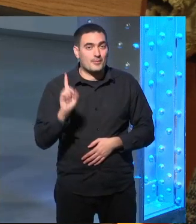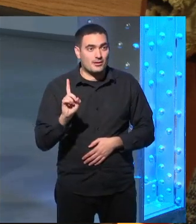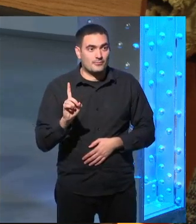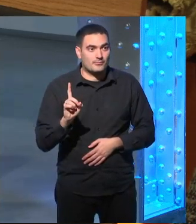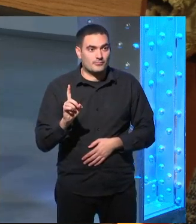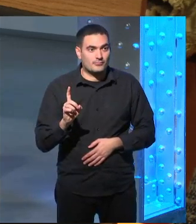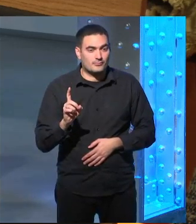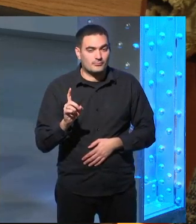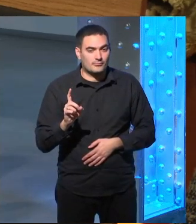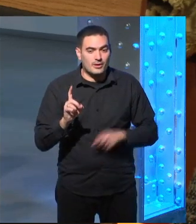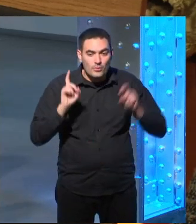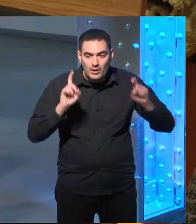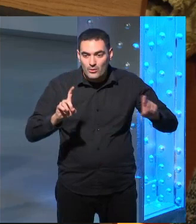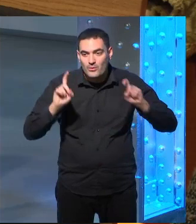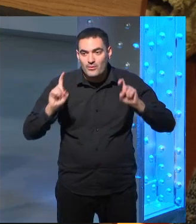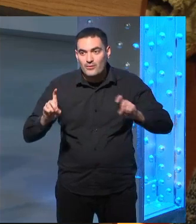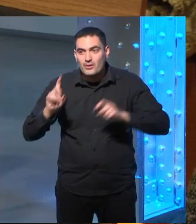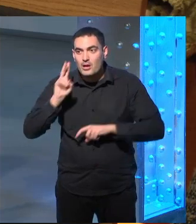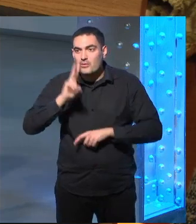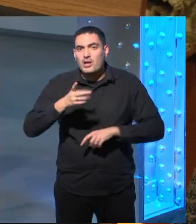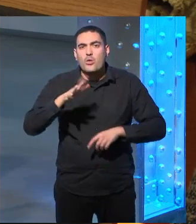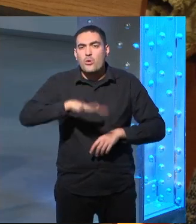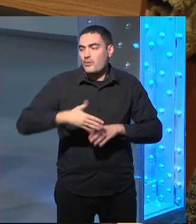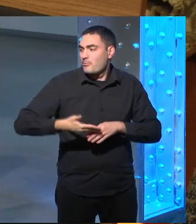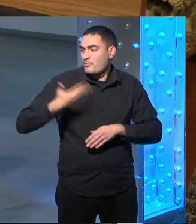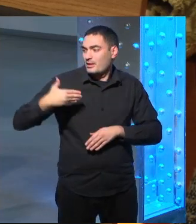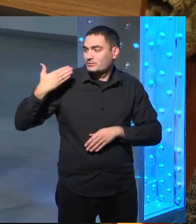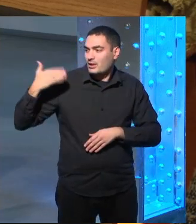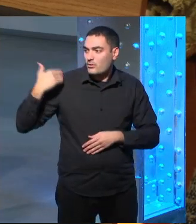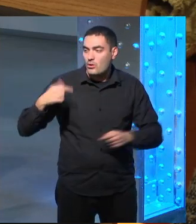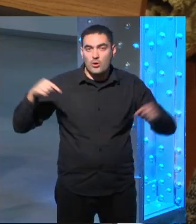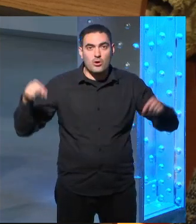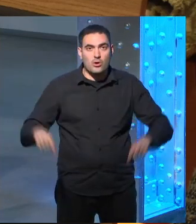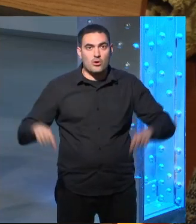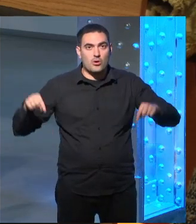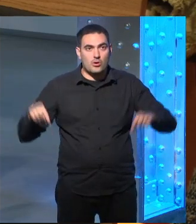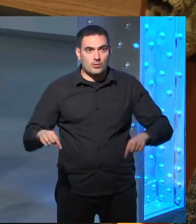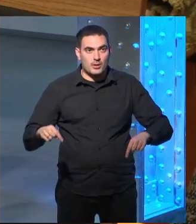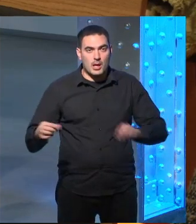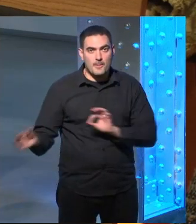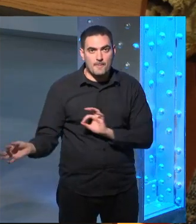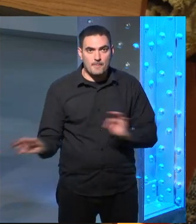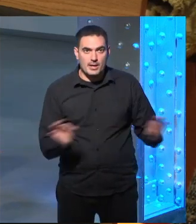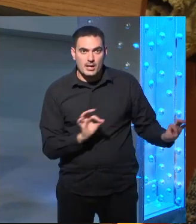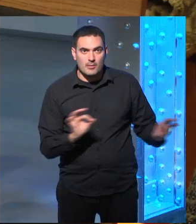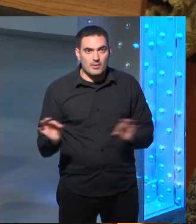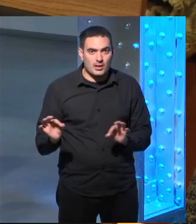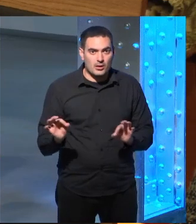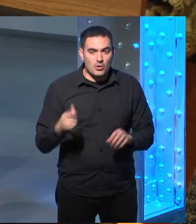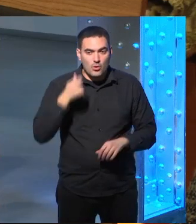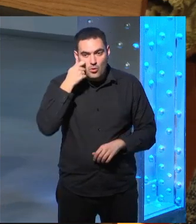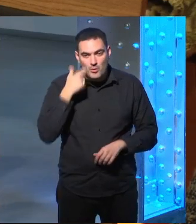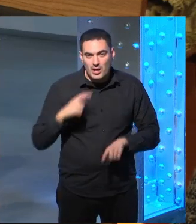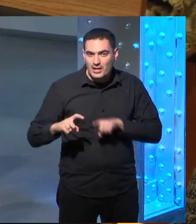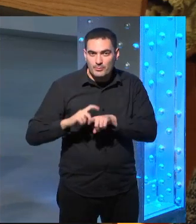but they're looking at the past. So nowadays,